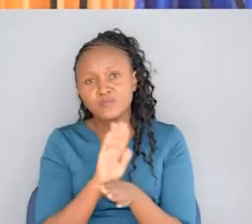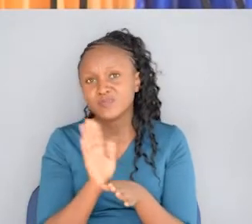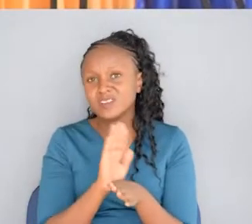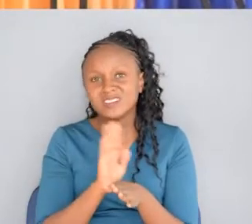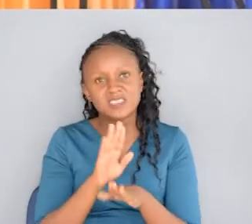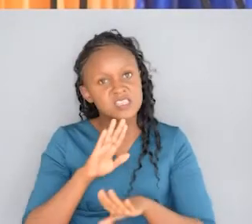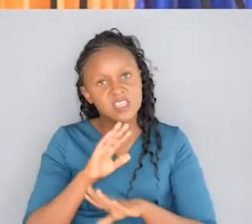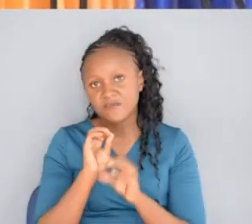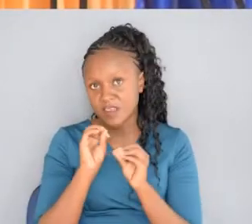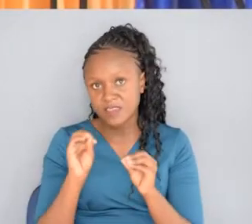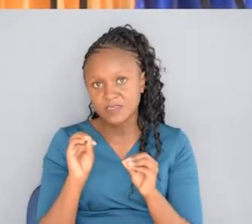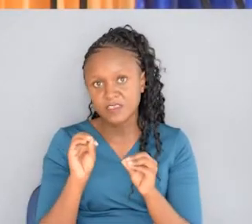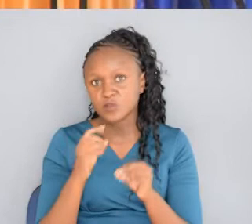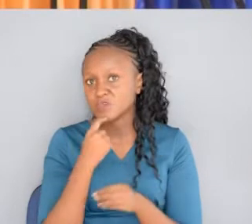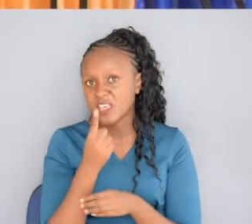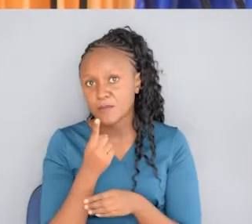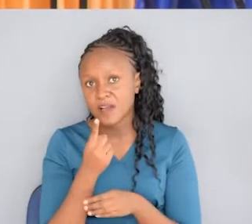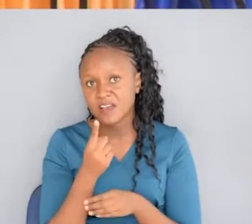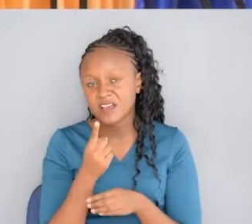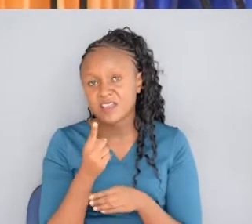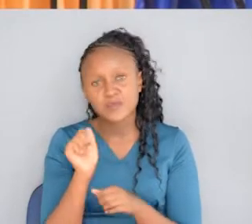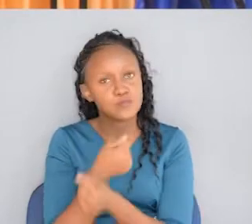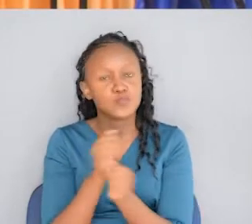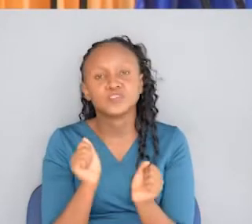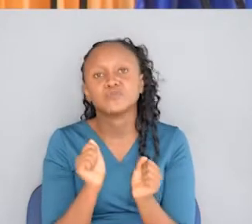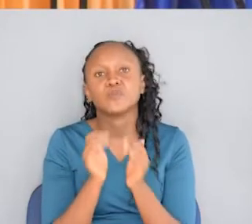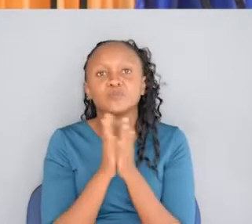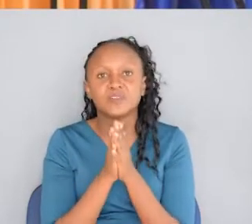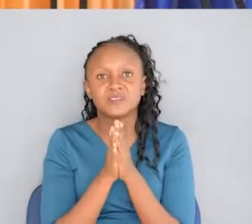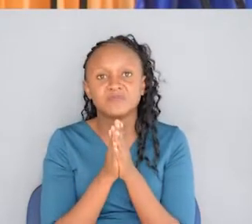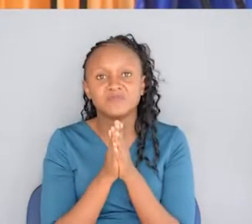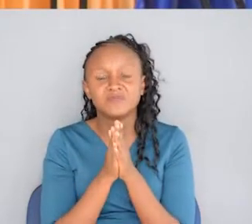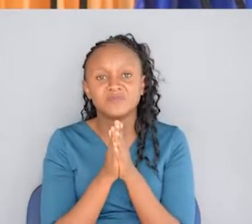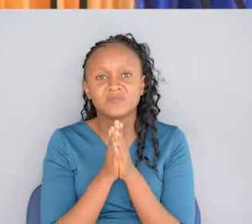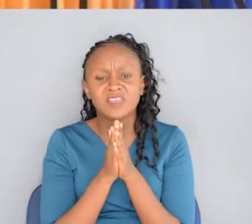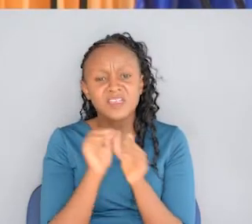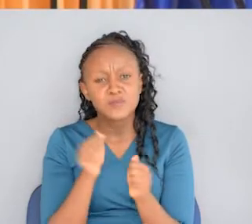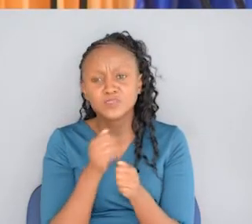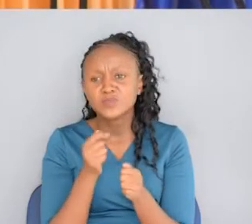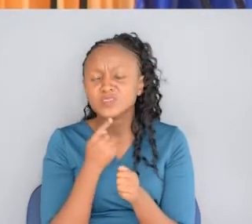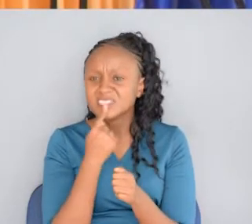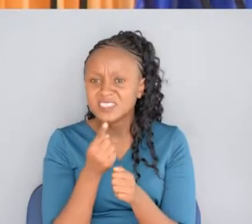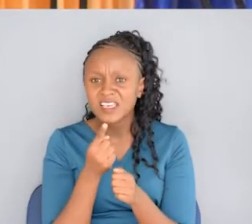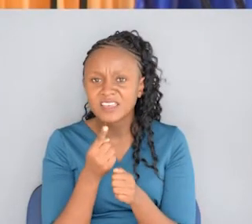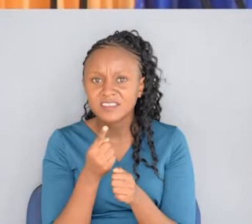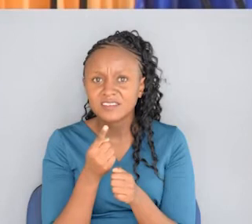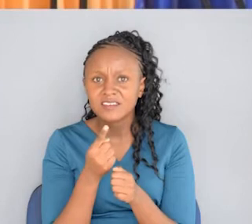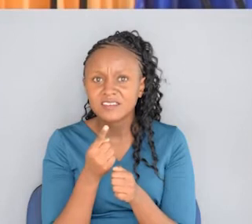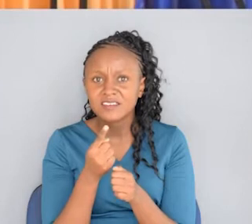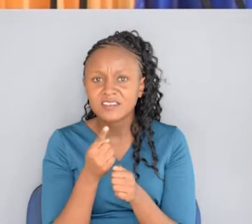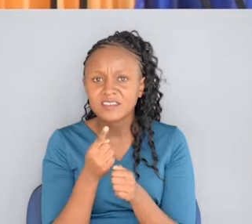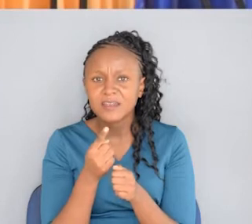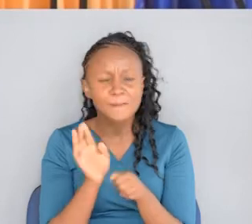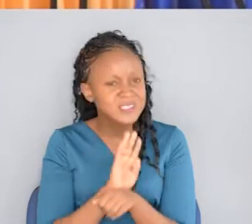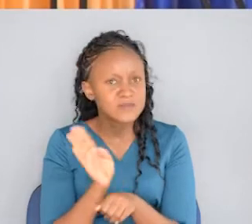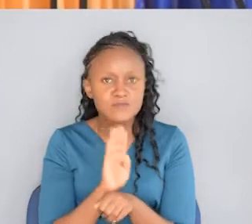pray. We can't say we have a lot that we are doing that we even don't have time to pray. And the example